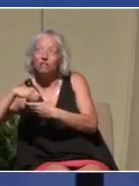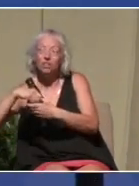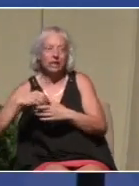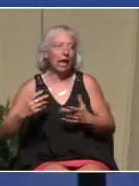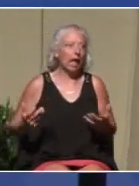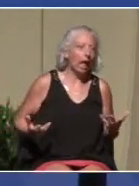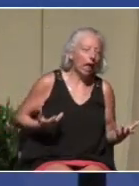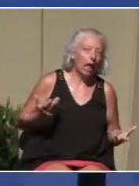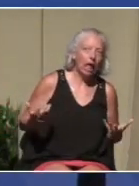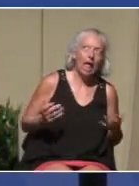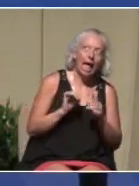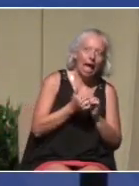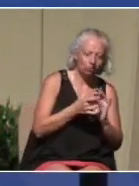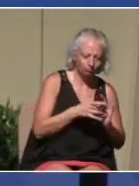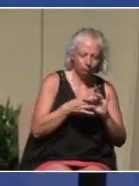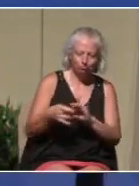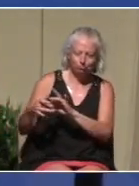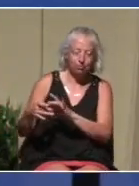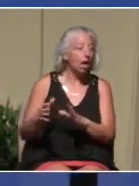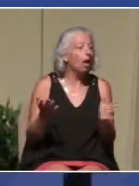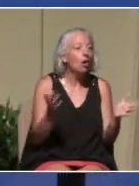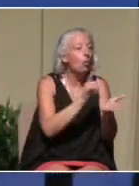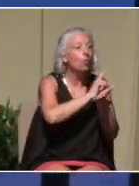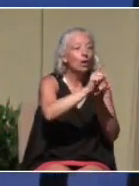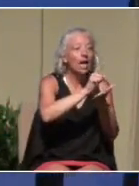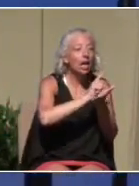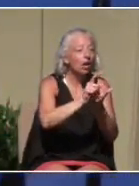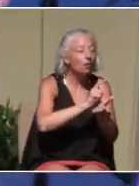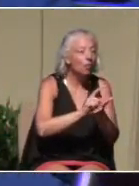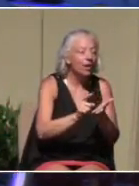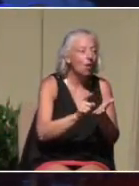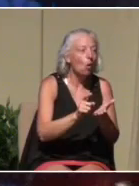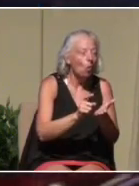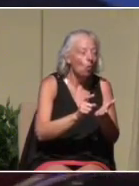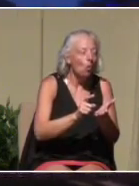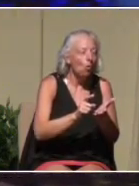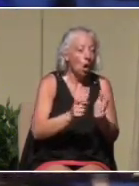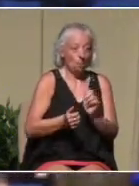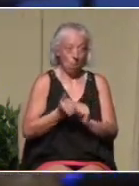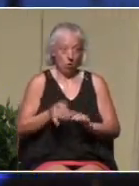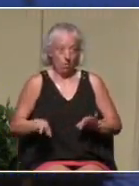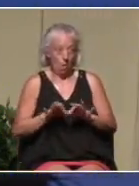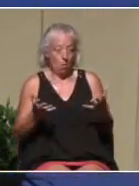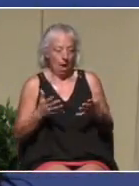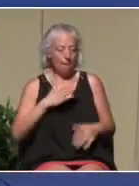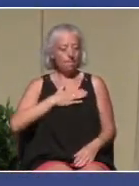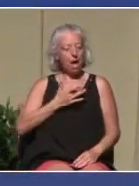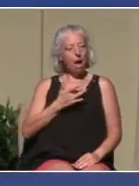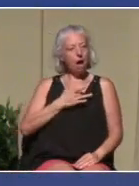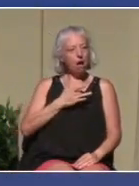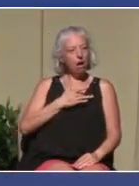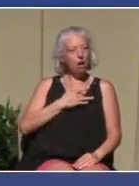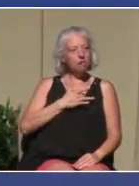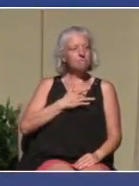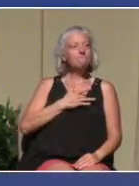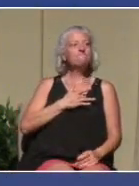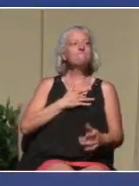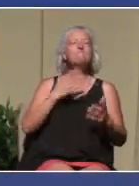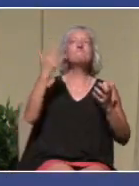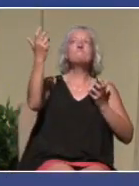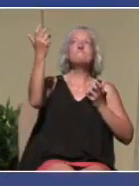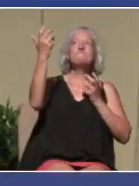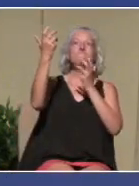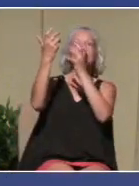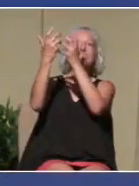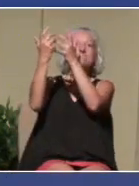mean, that every week it's a matter that the most important thing that could happen is I get my heart in a place where I not